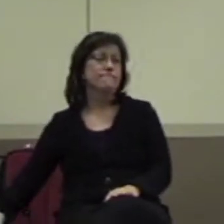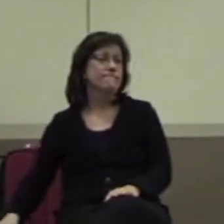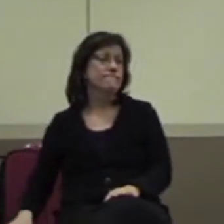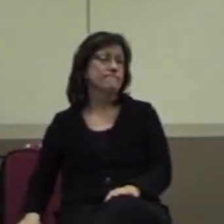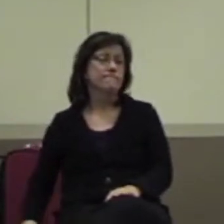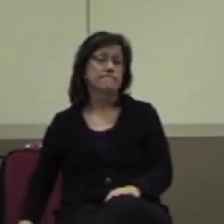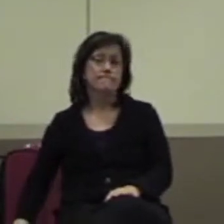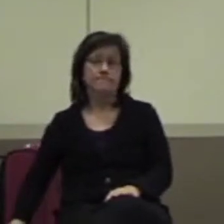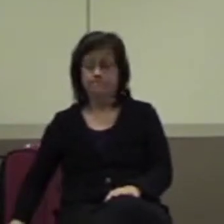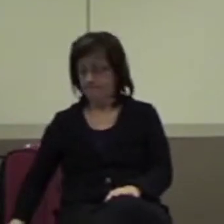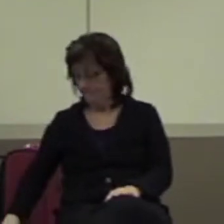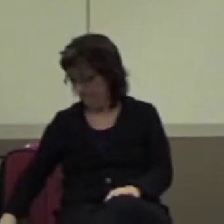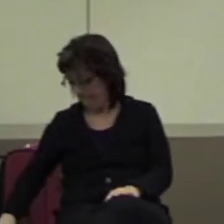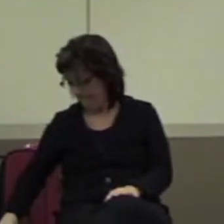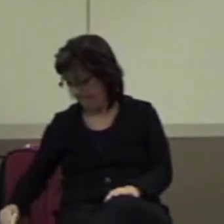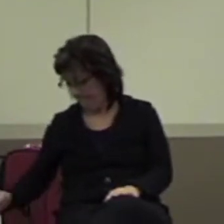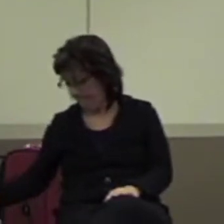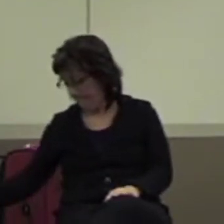matter.